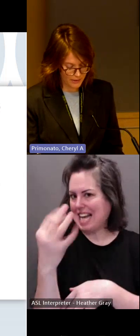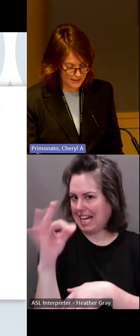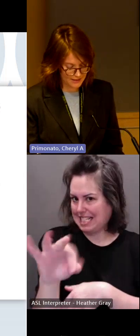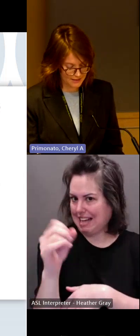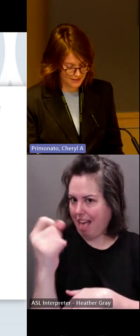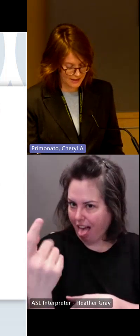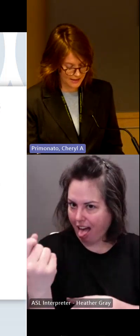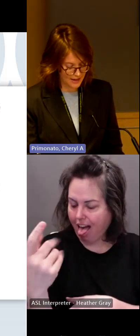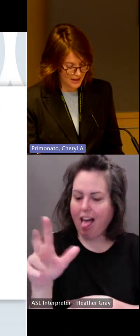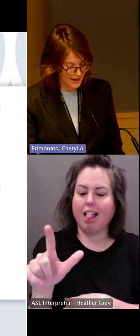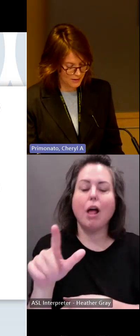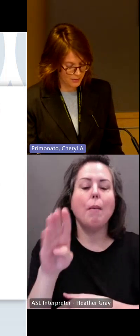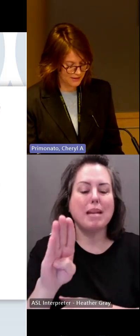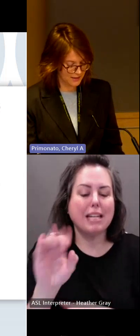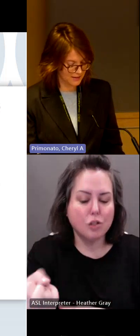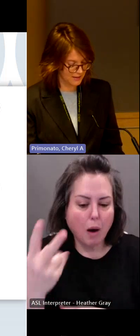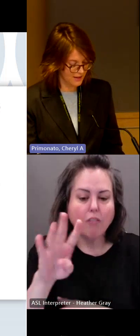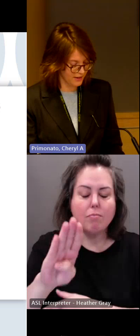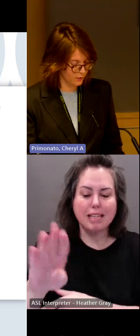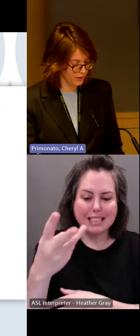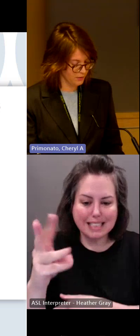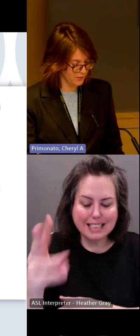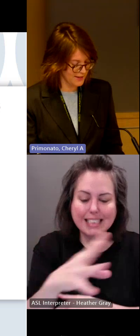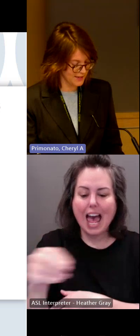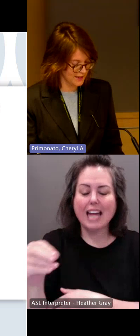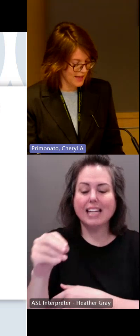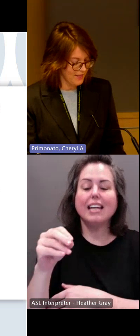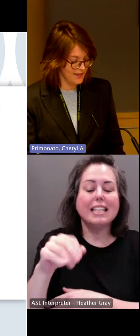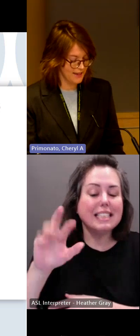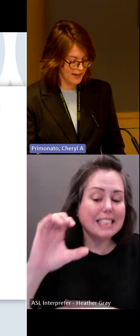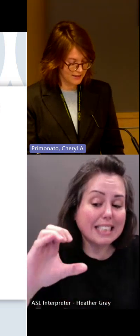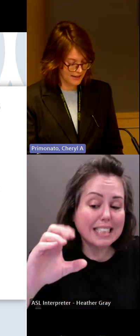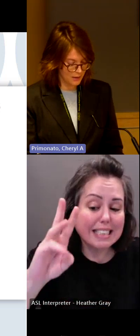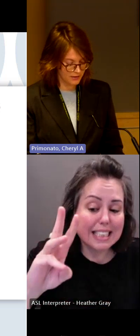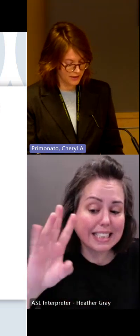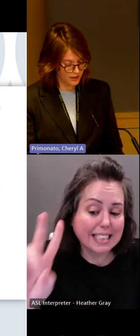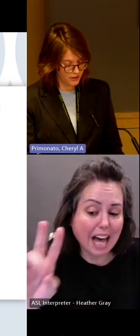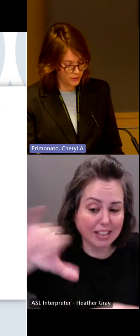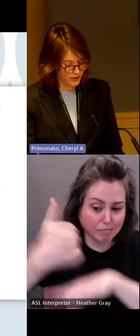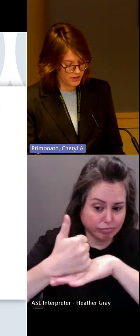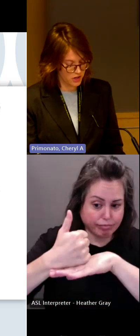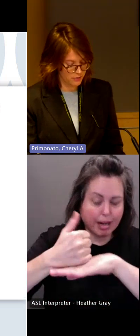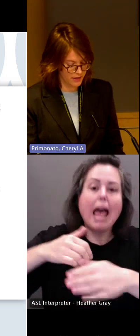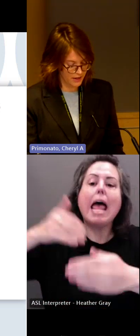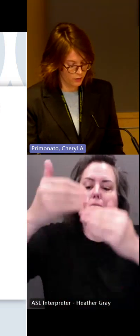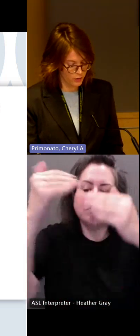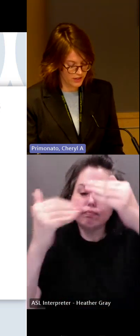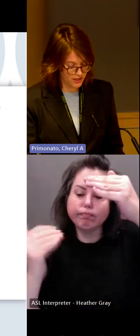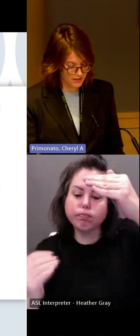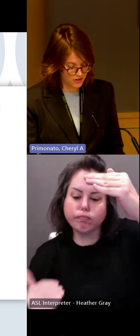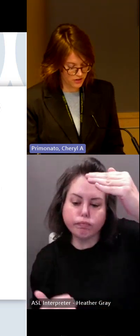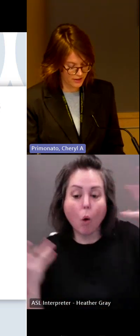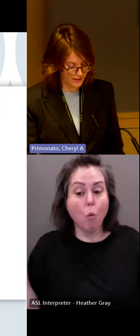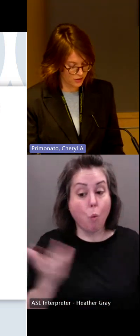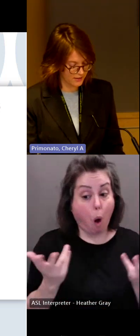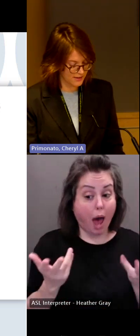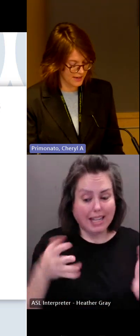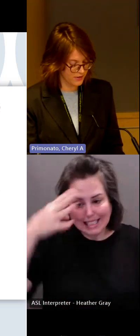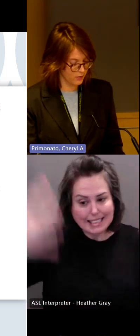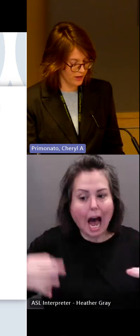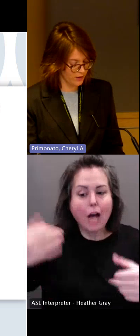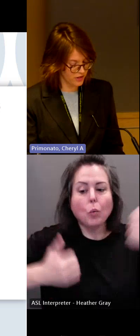P12, P16, and P67 were implemented. The next steps include determining which additional